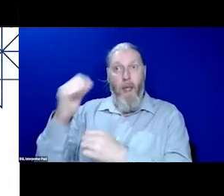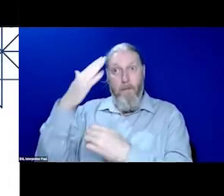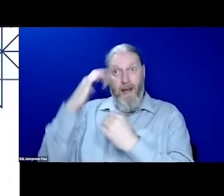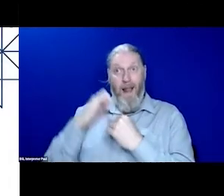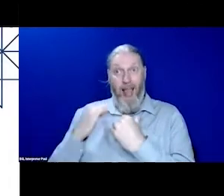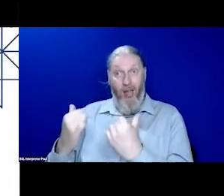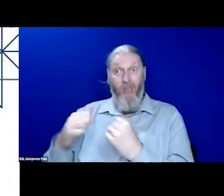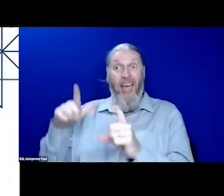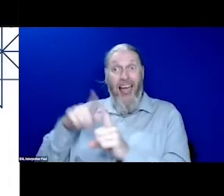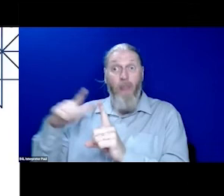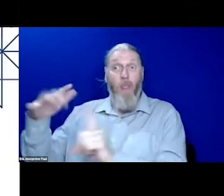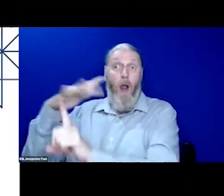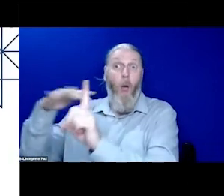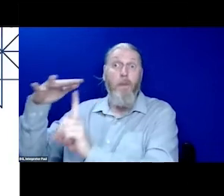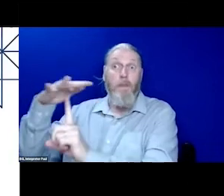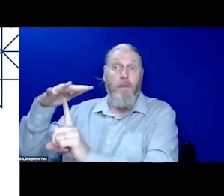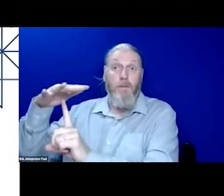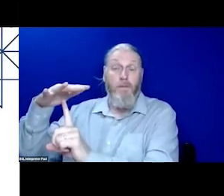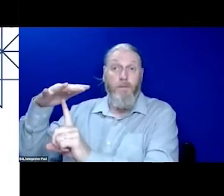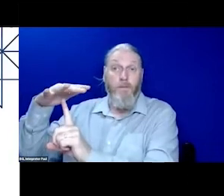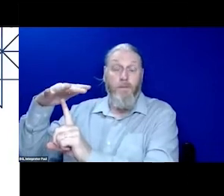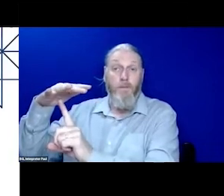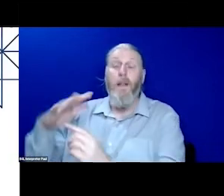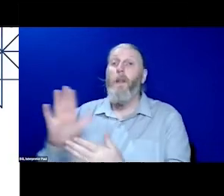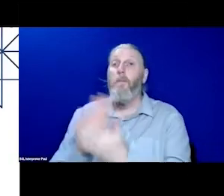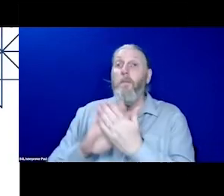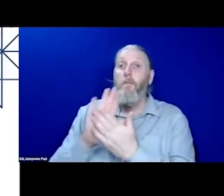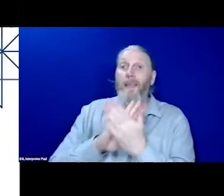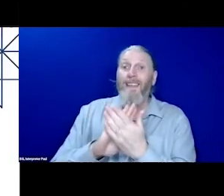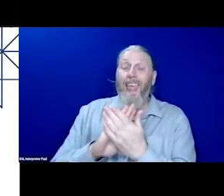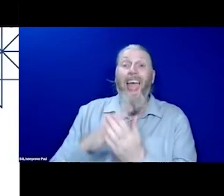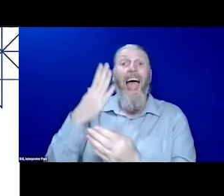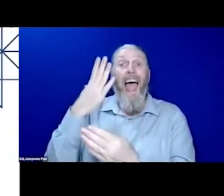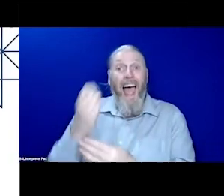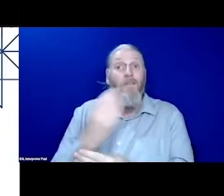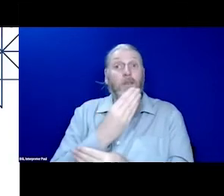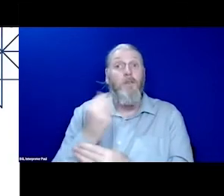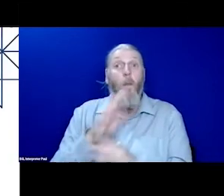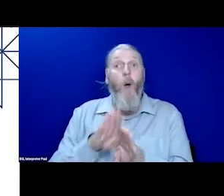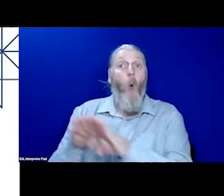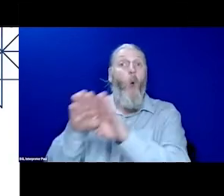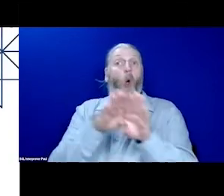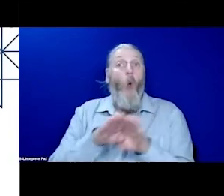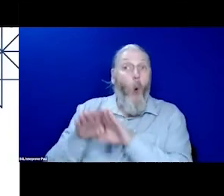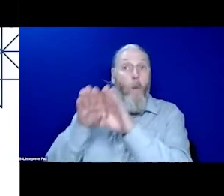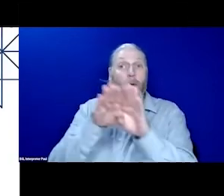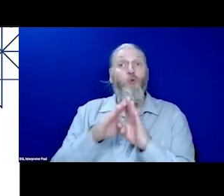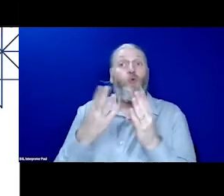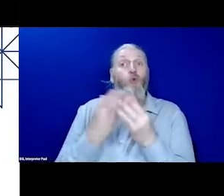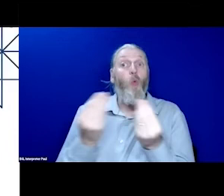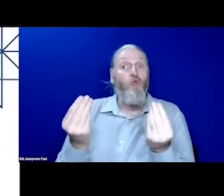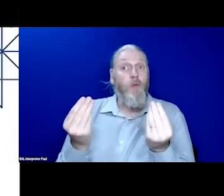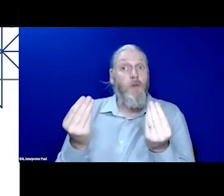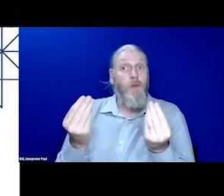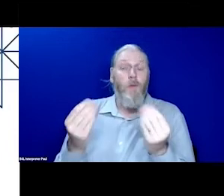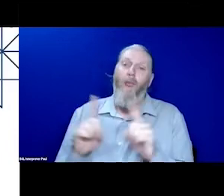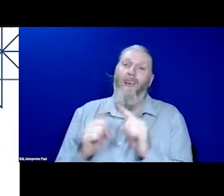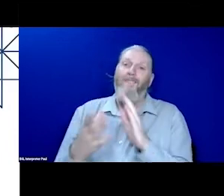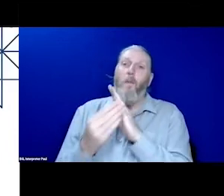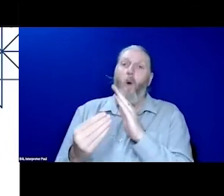These common causes mean that there's common systematic solutions. If we move, for example, from